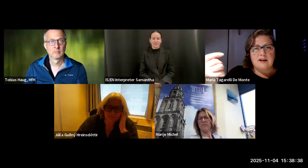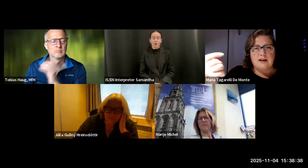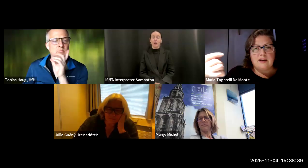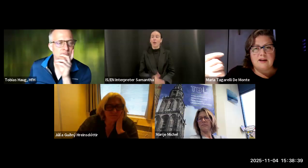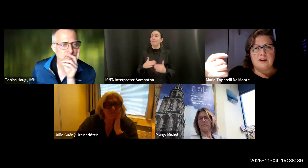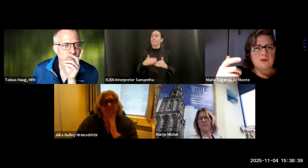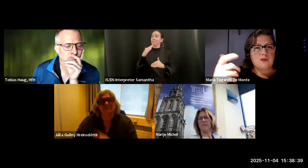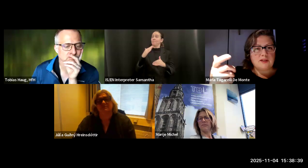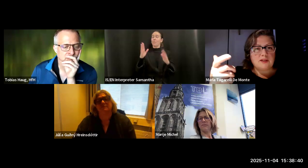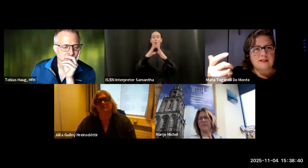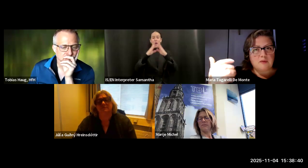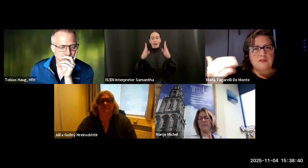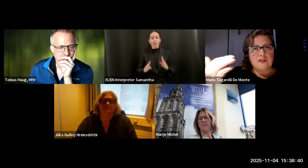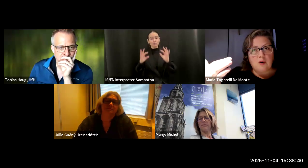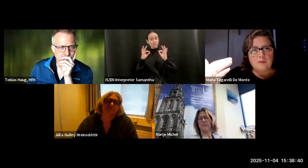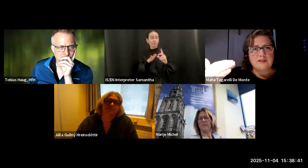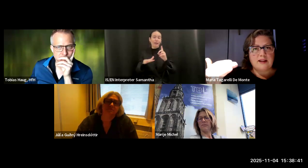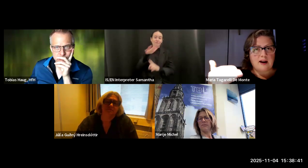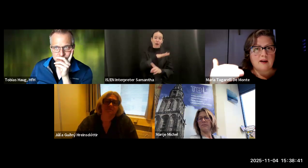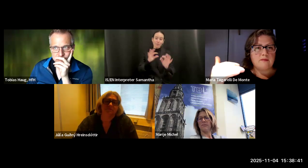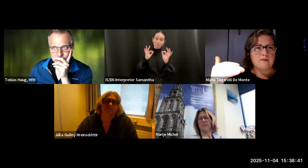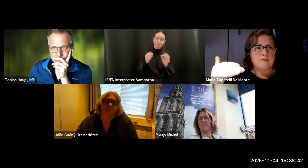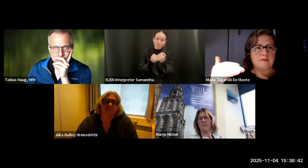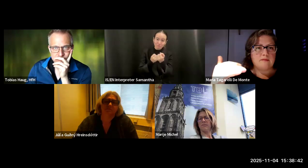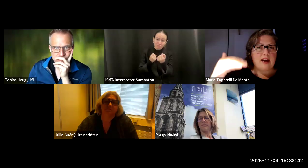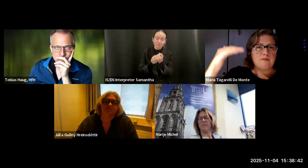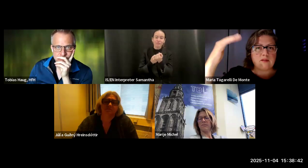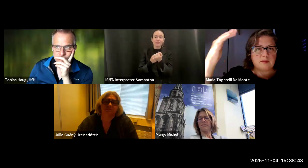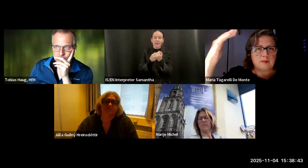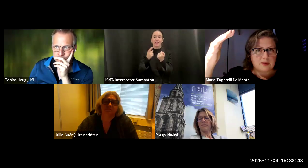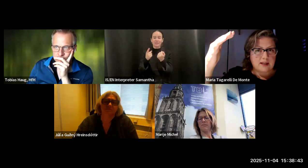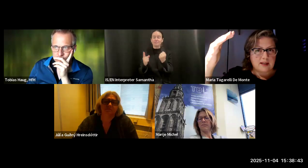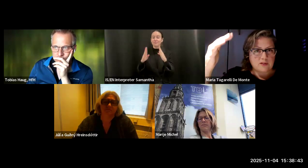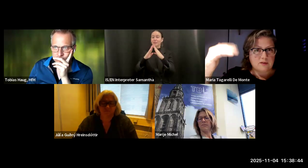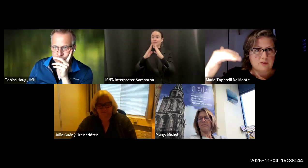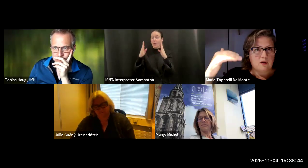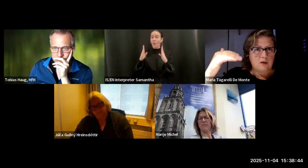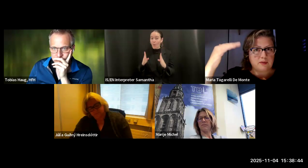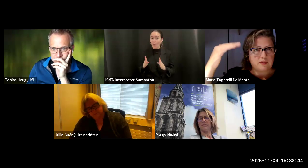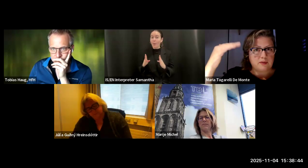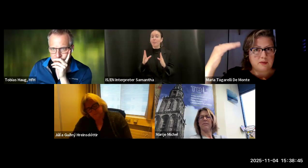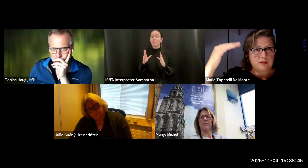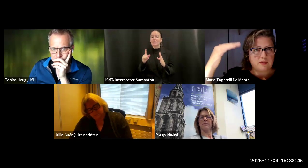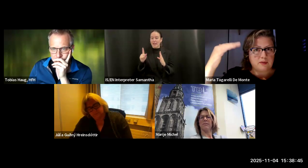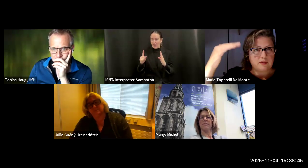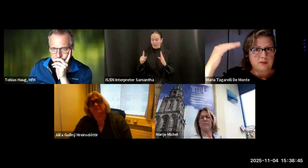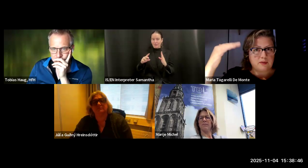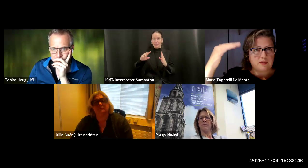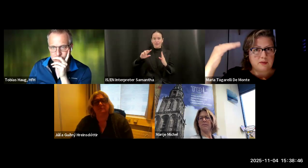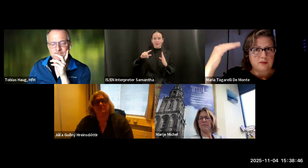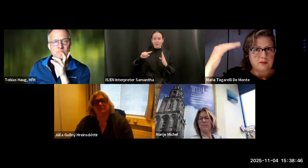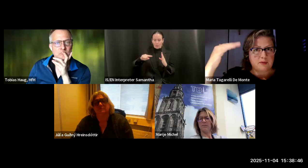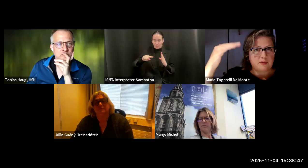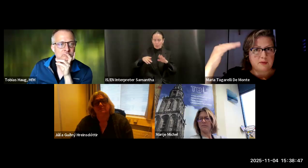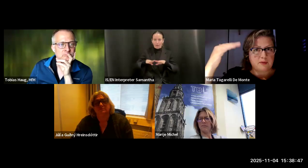greenhouses, we need to increase the number of homes that have multiple layers, so multiple floors.